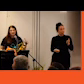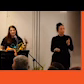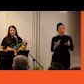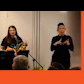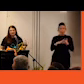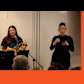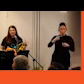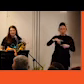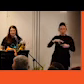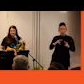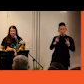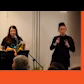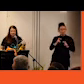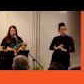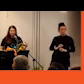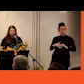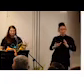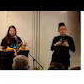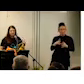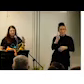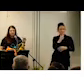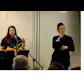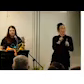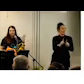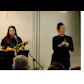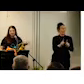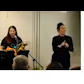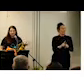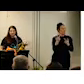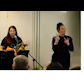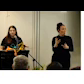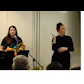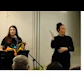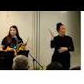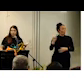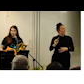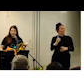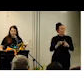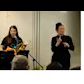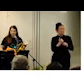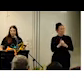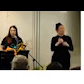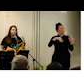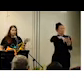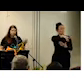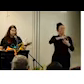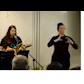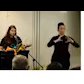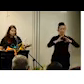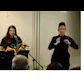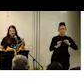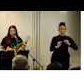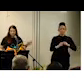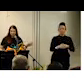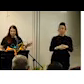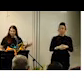how we actually can see those things in mice. So first example is social communication. Rodents will